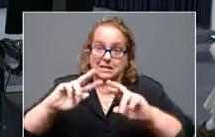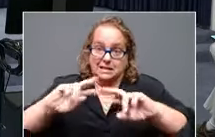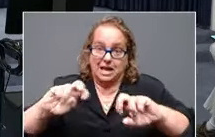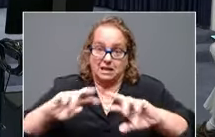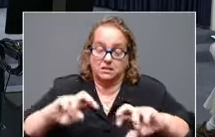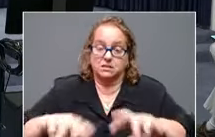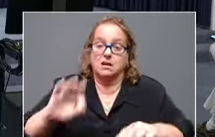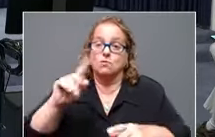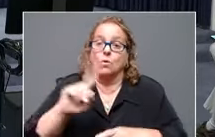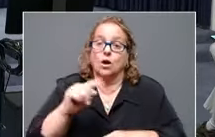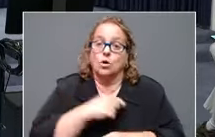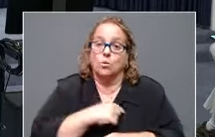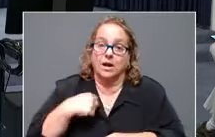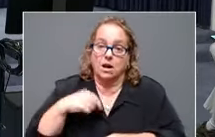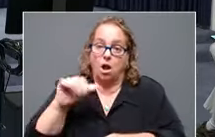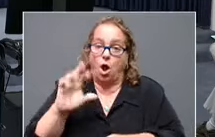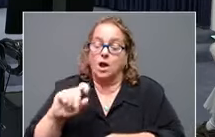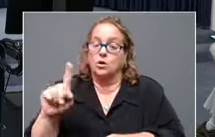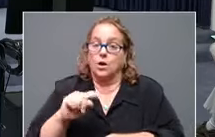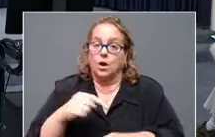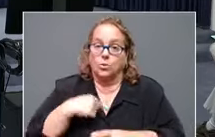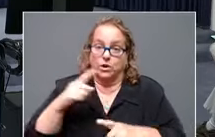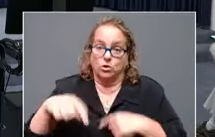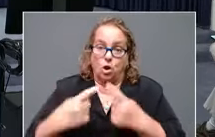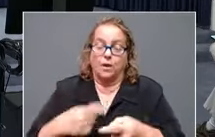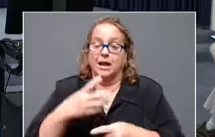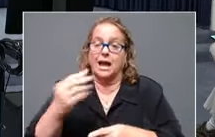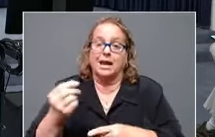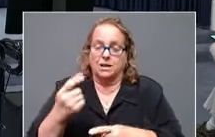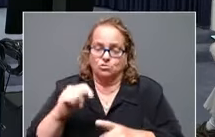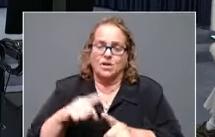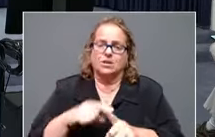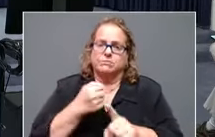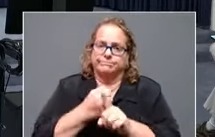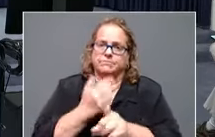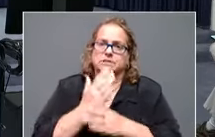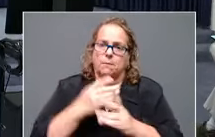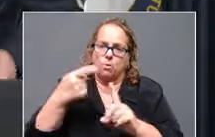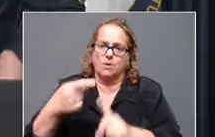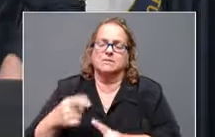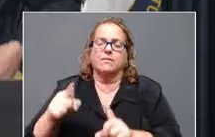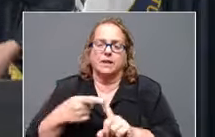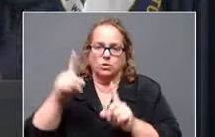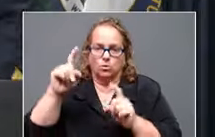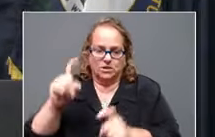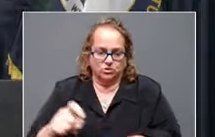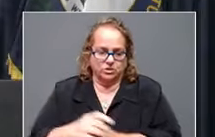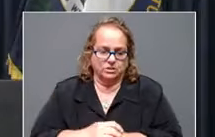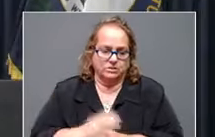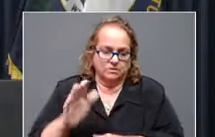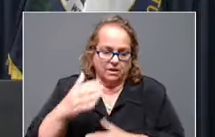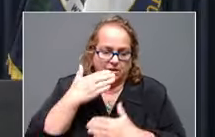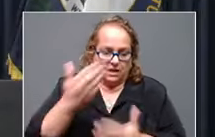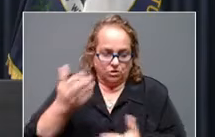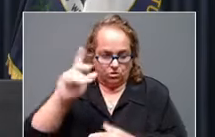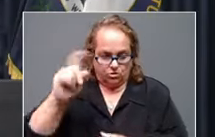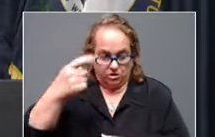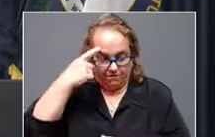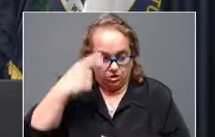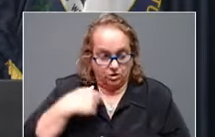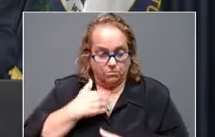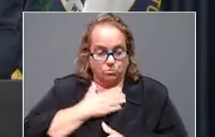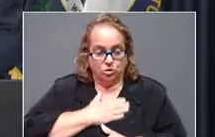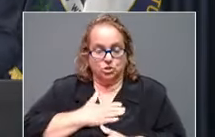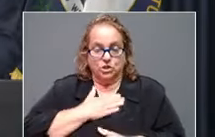Thank you, Governor. Good afternoon, everyone. James, do you have my slides there, please? Thanks. Virginia, my apologies. If I